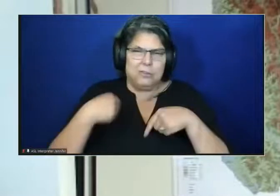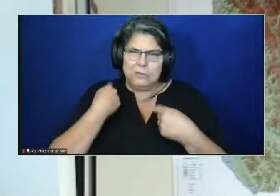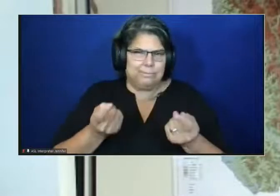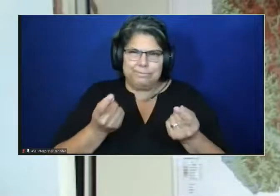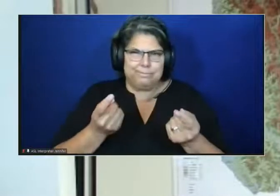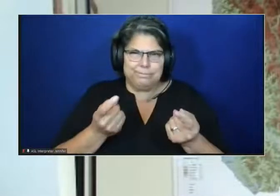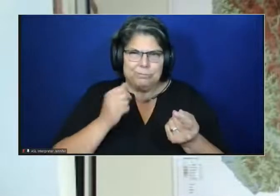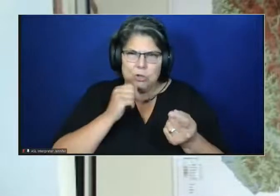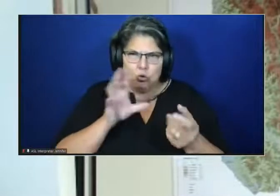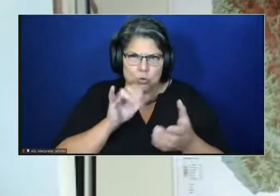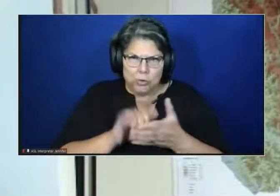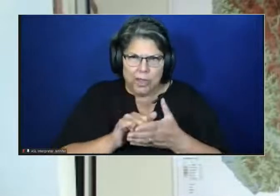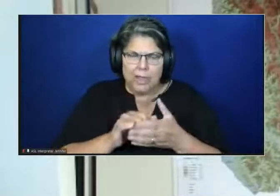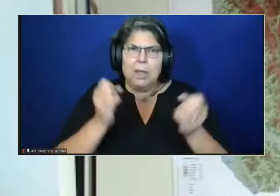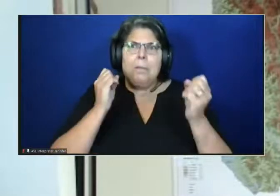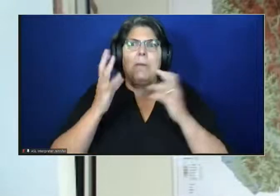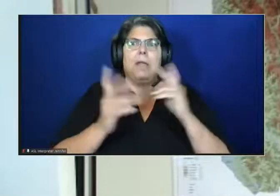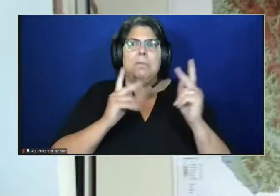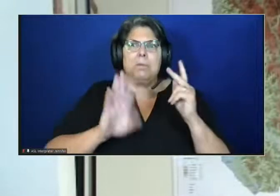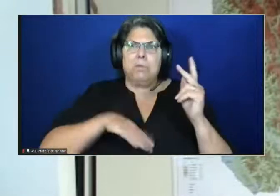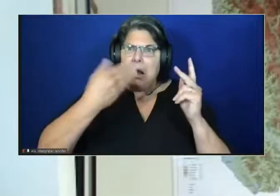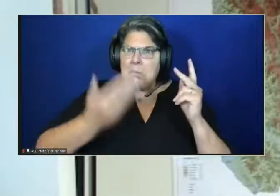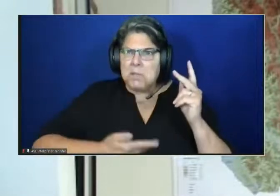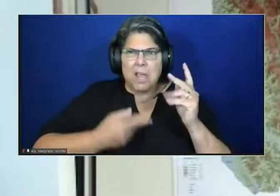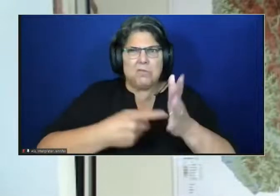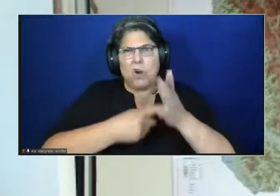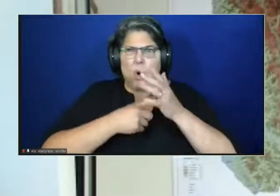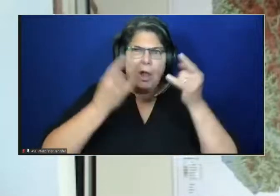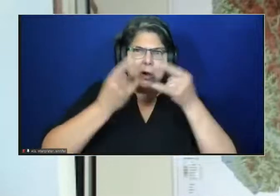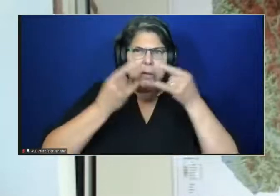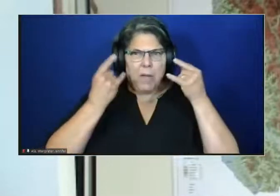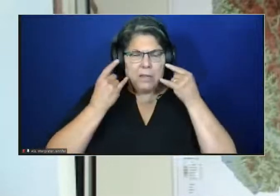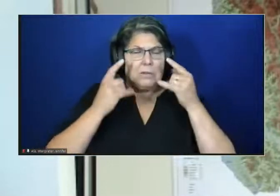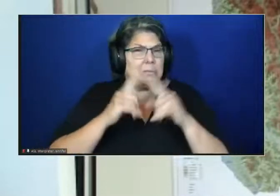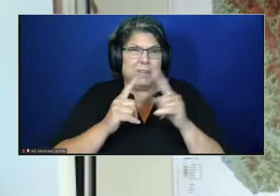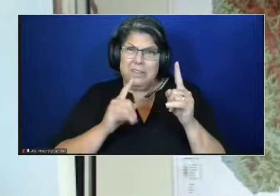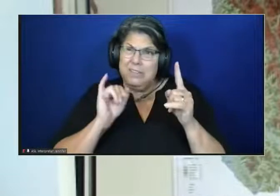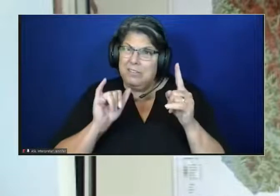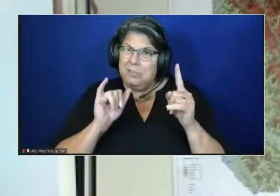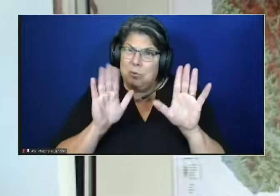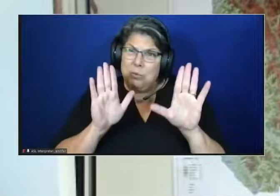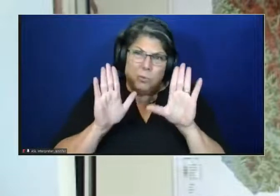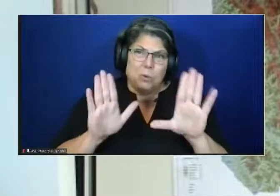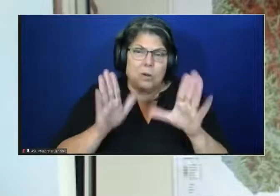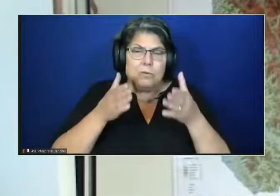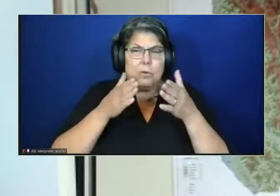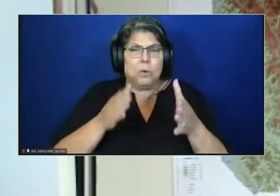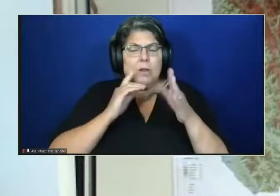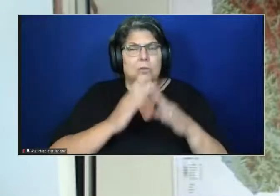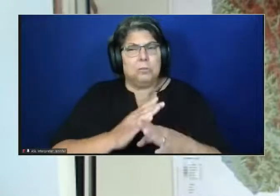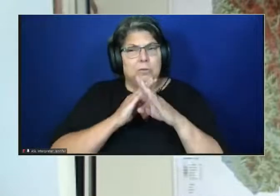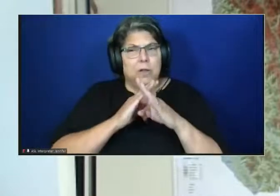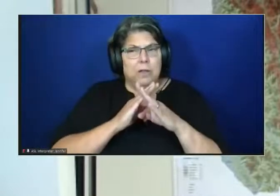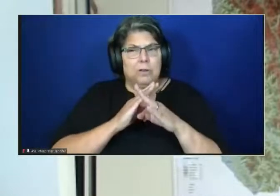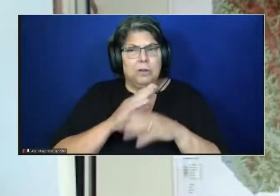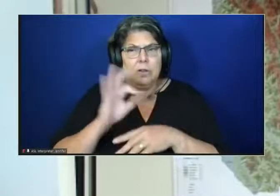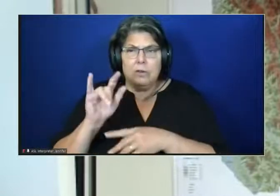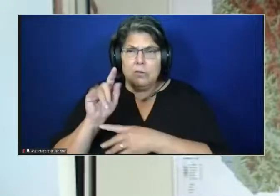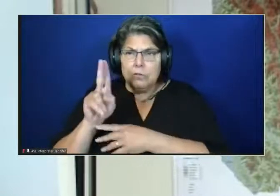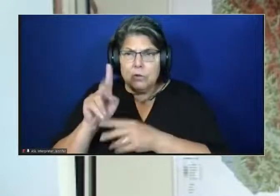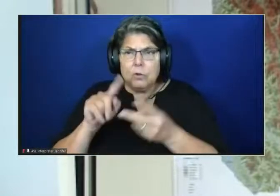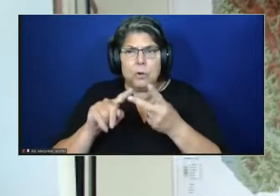backlash against requiring it. But it's an excellent way to prevent influenza and other